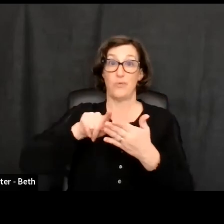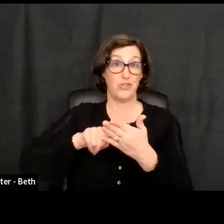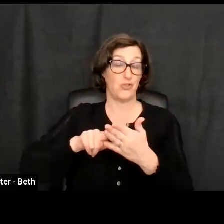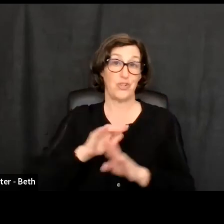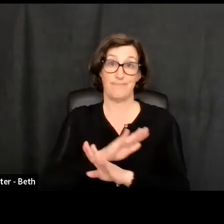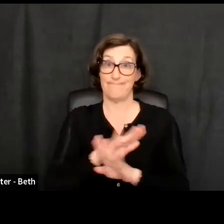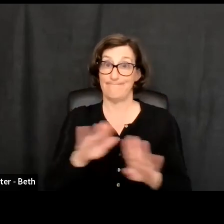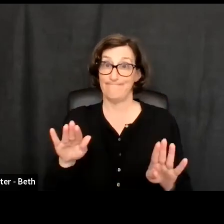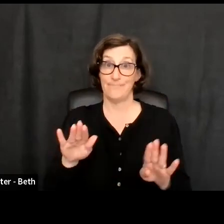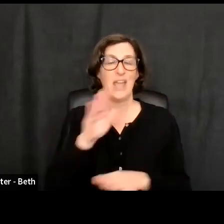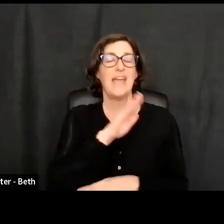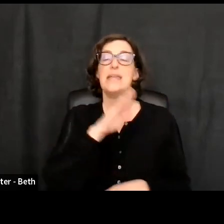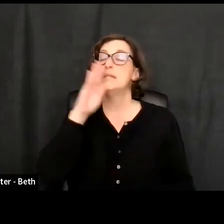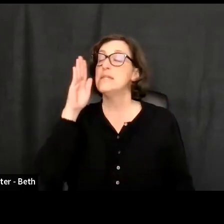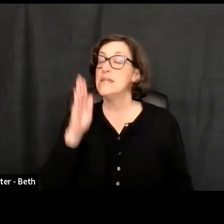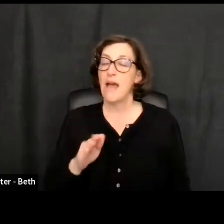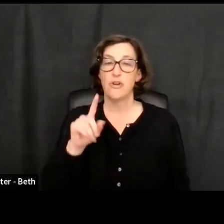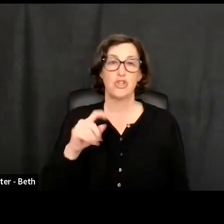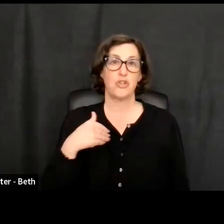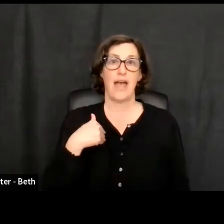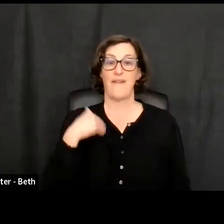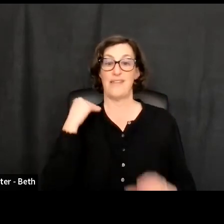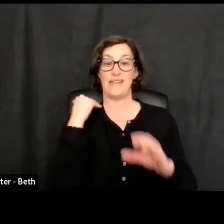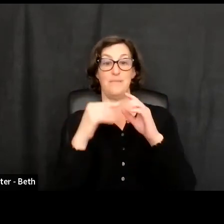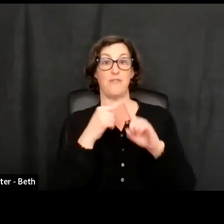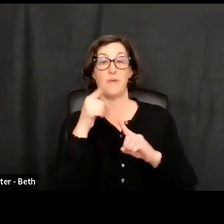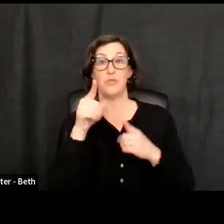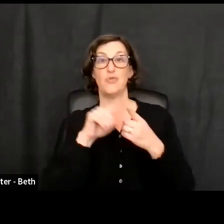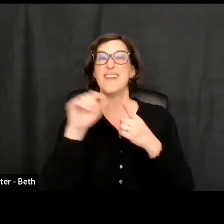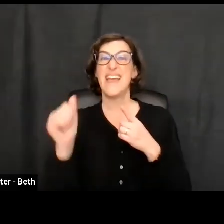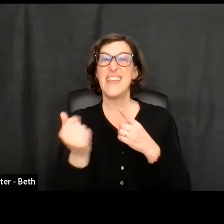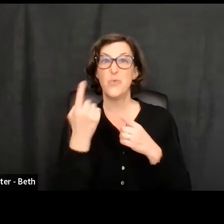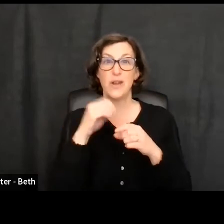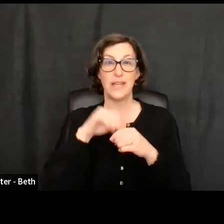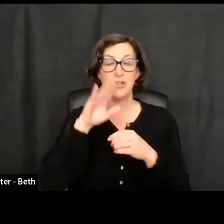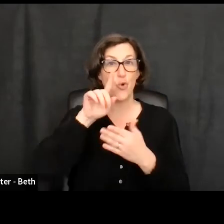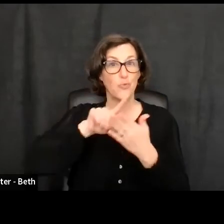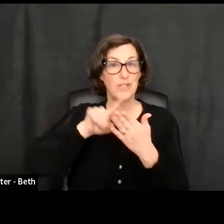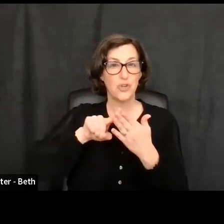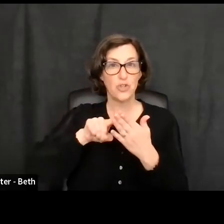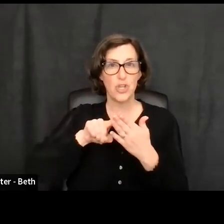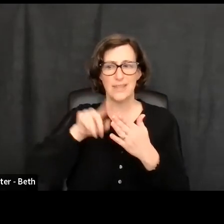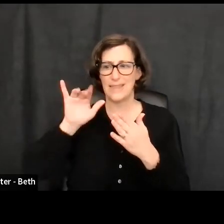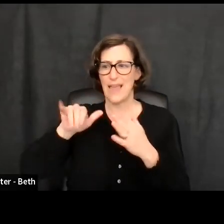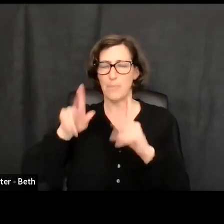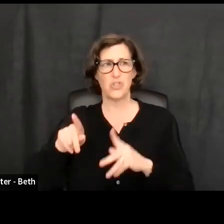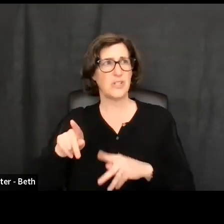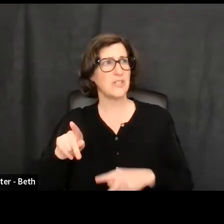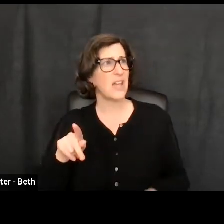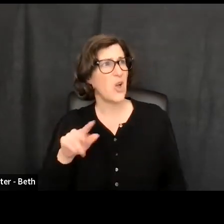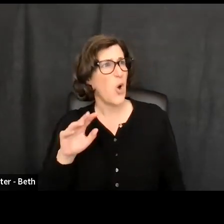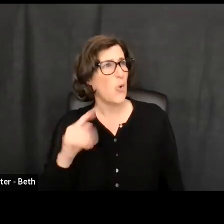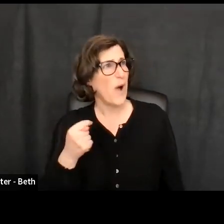There should never be an email from you to anyone in your study that they're like, what the hell, I haven't heard about this study